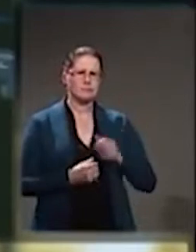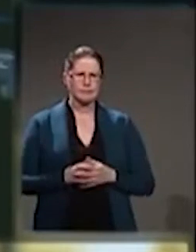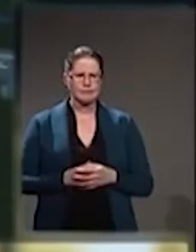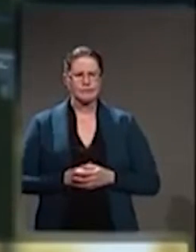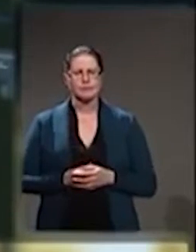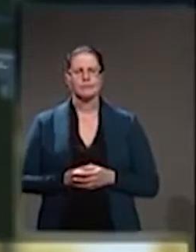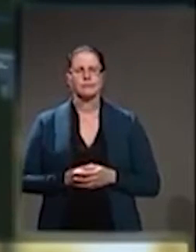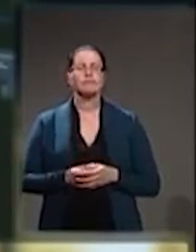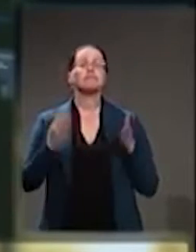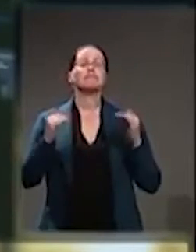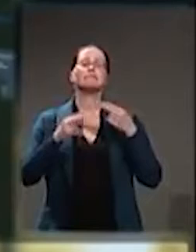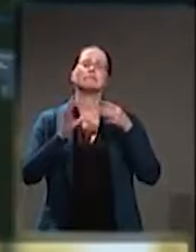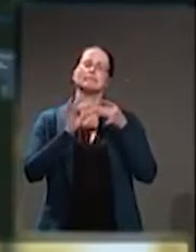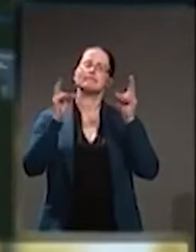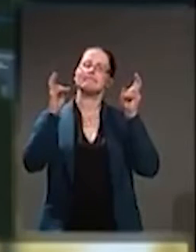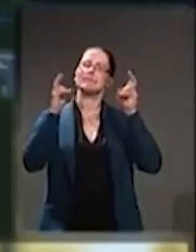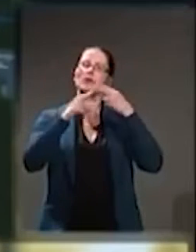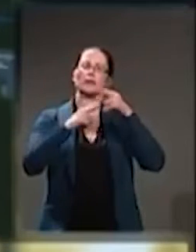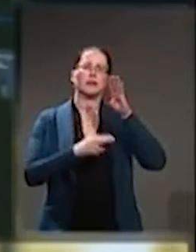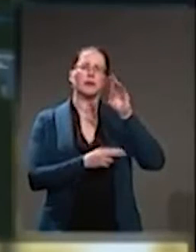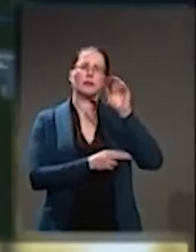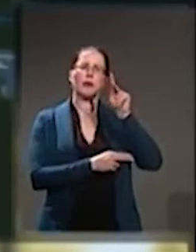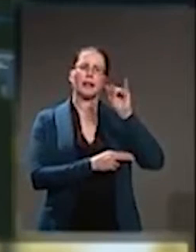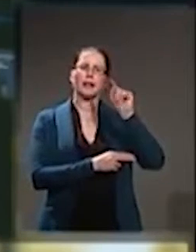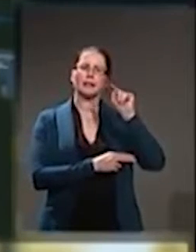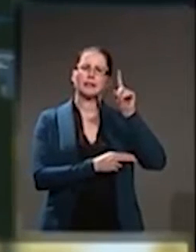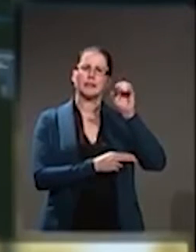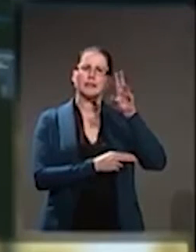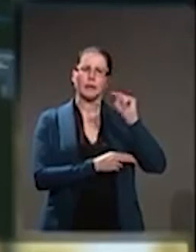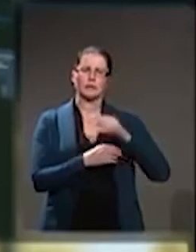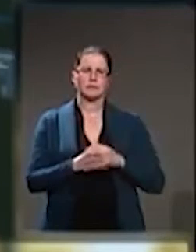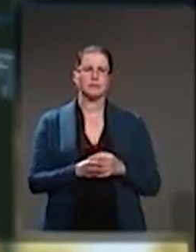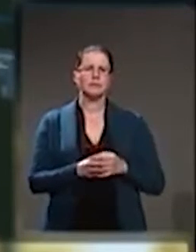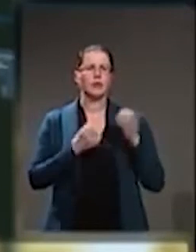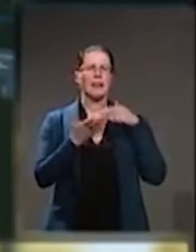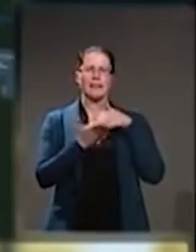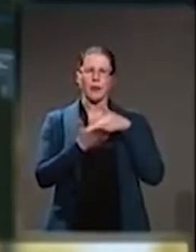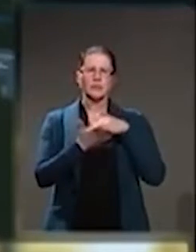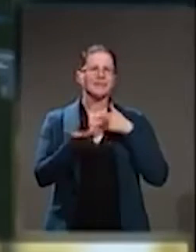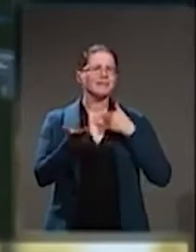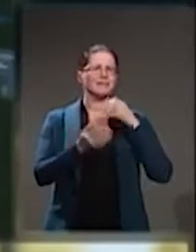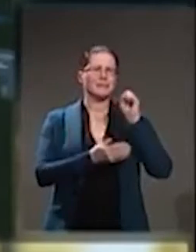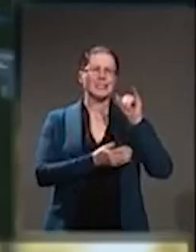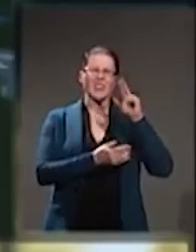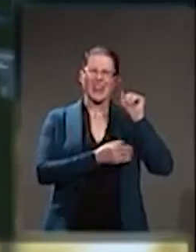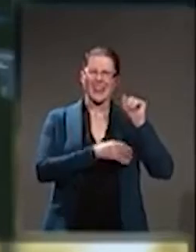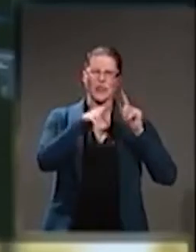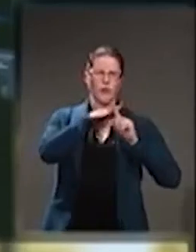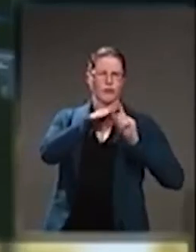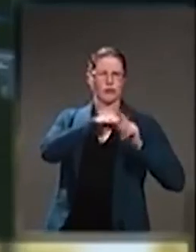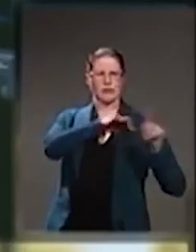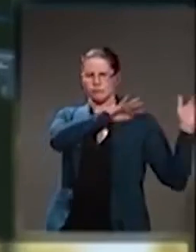the segment we call Break It Down. Thousands of Syrian refugees have arrived in Canada in the last couple of months. So what's the difference